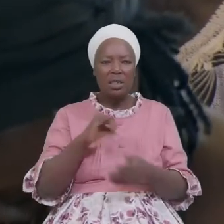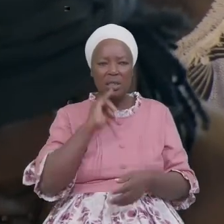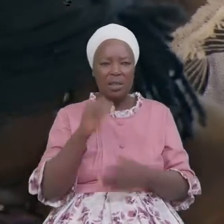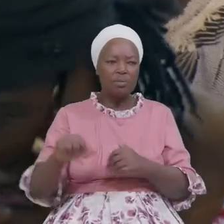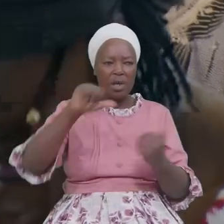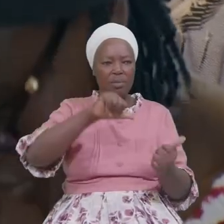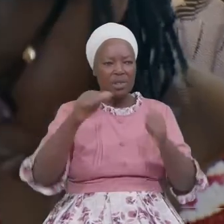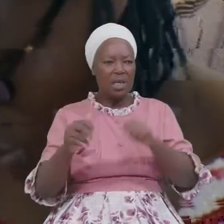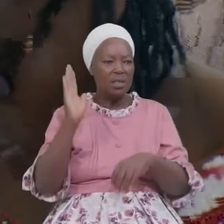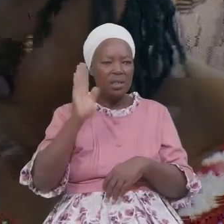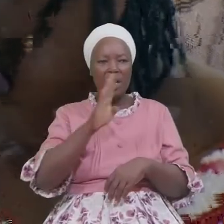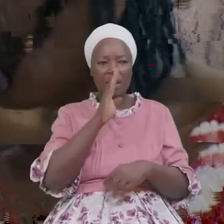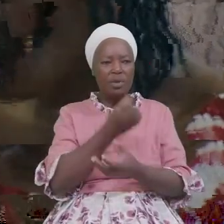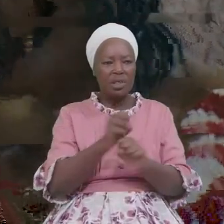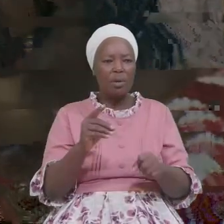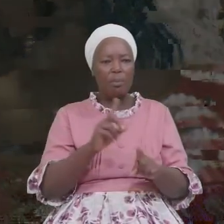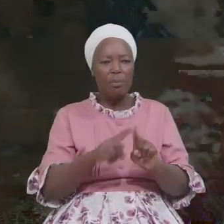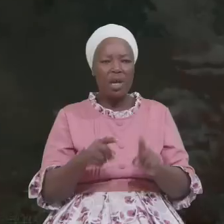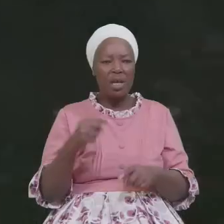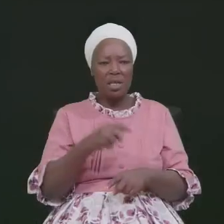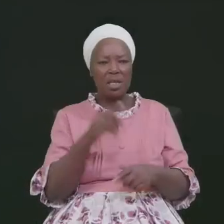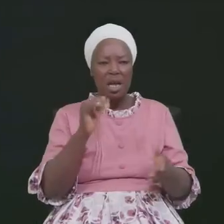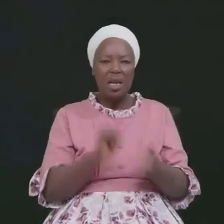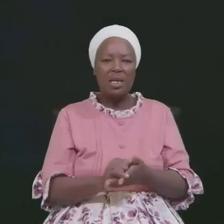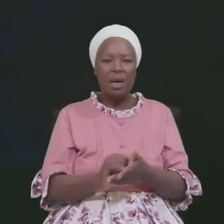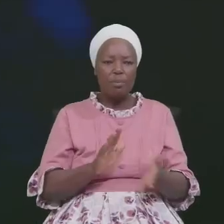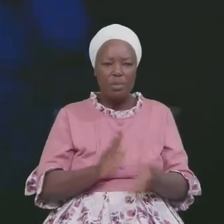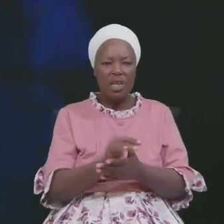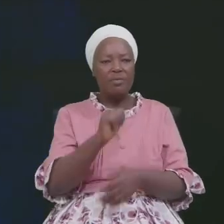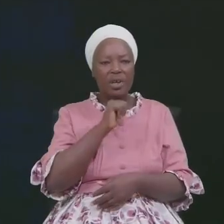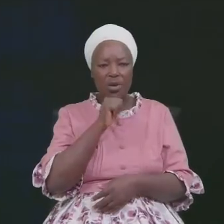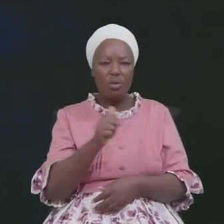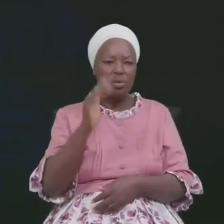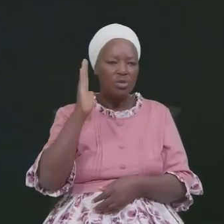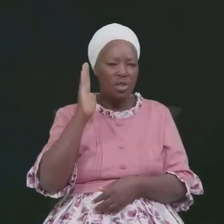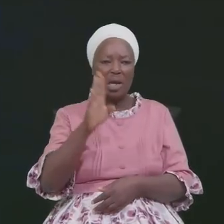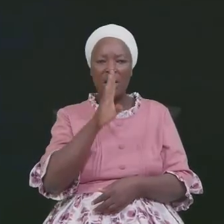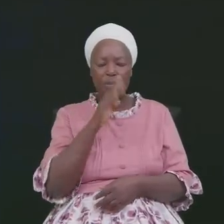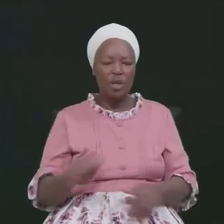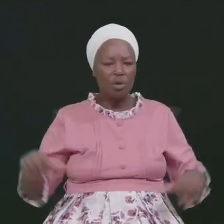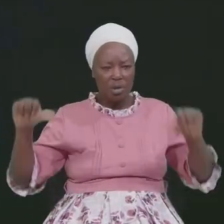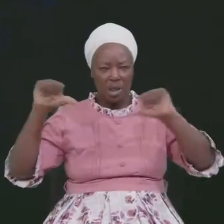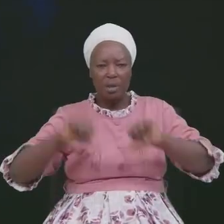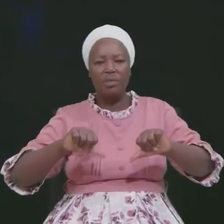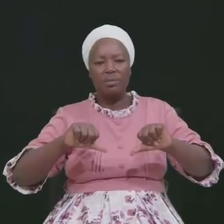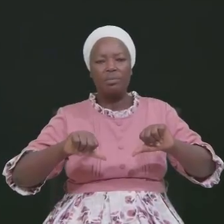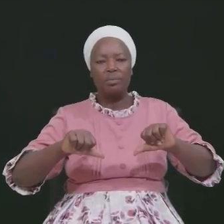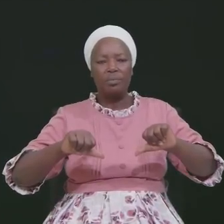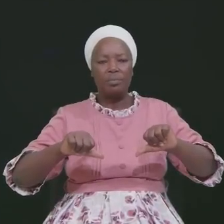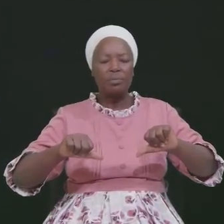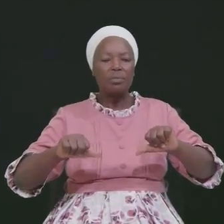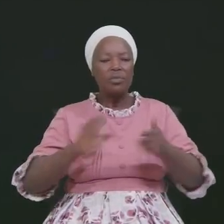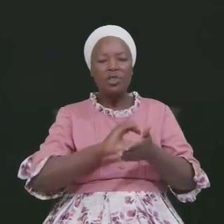saved, but he that believeth not shall be damned. In verse